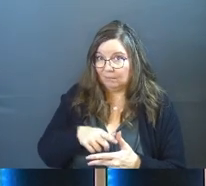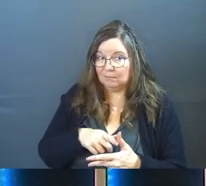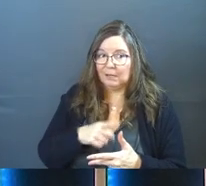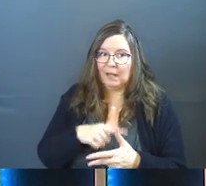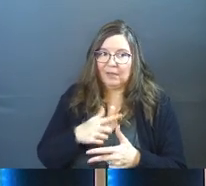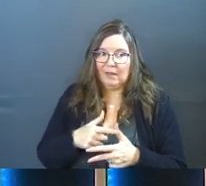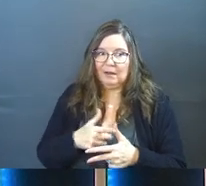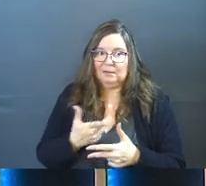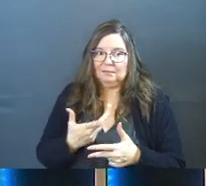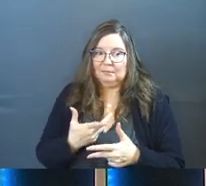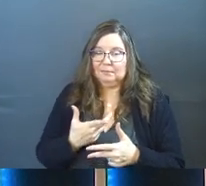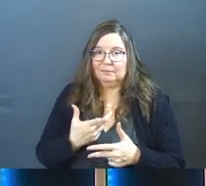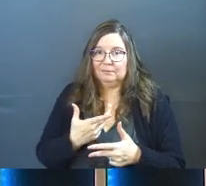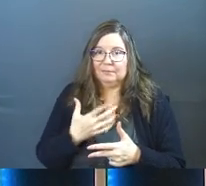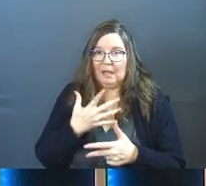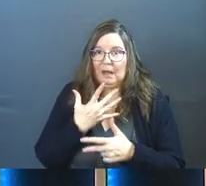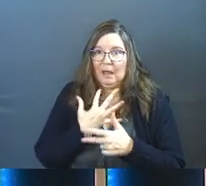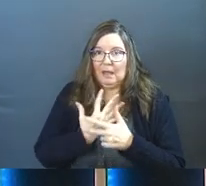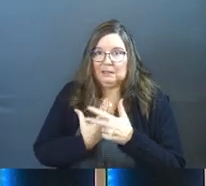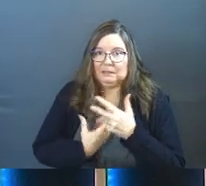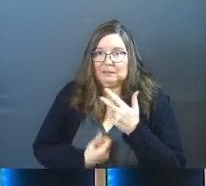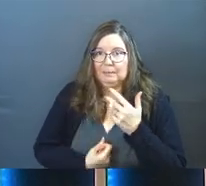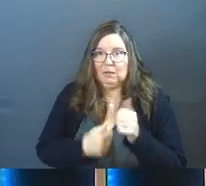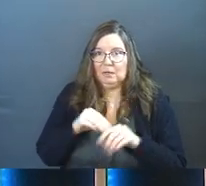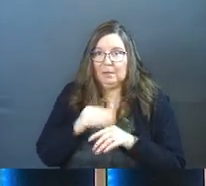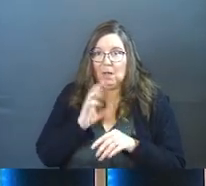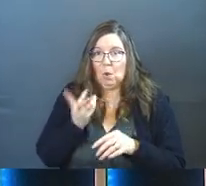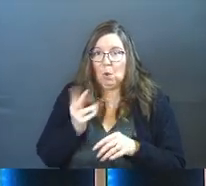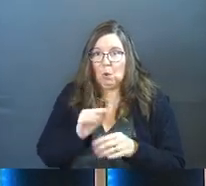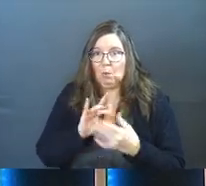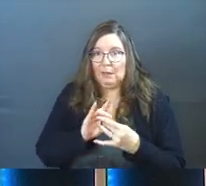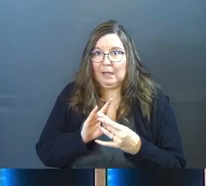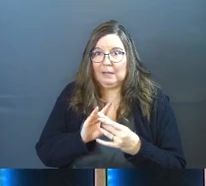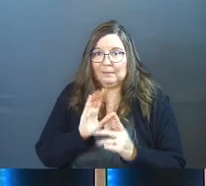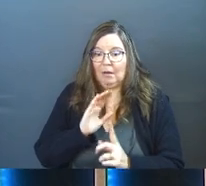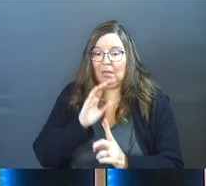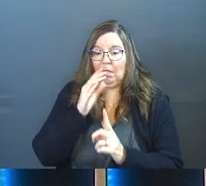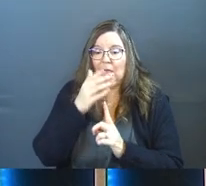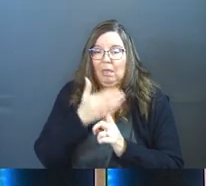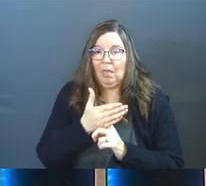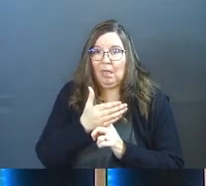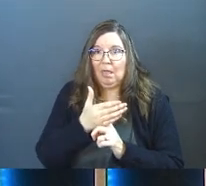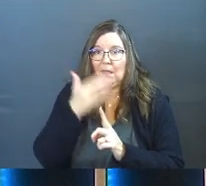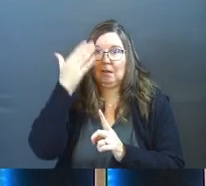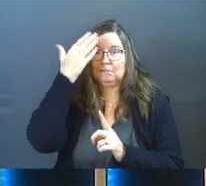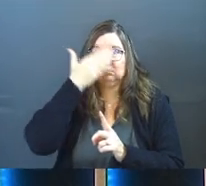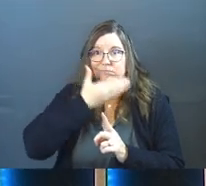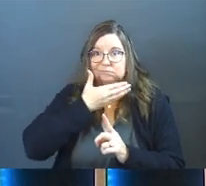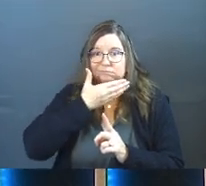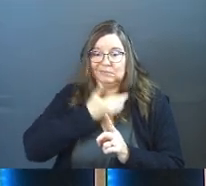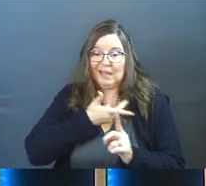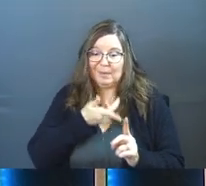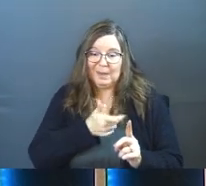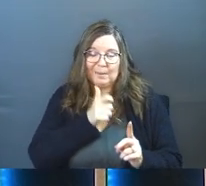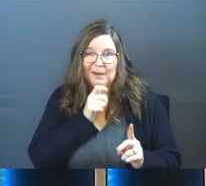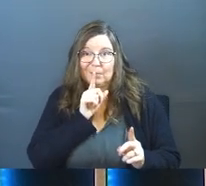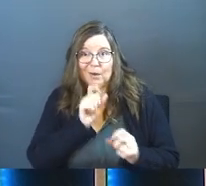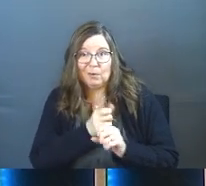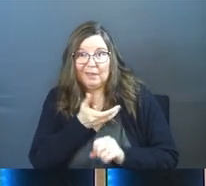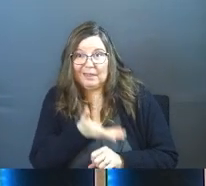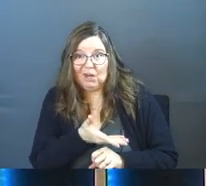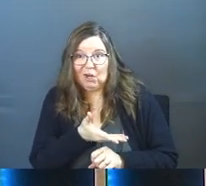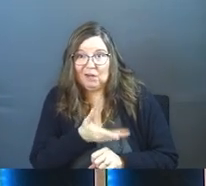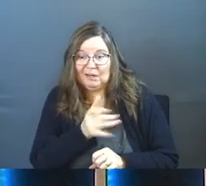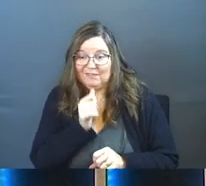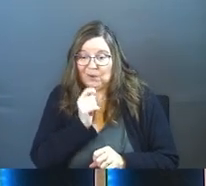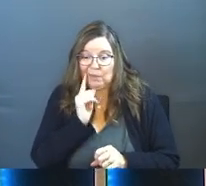just disappear inside my own relationship, right? I just disappear inside my own marriage. I'm there, but I'm not there, right?